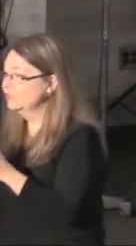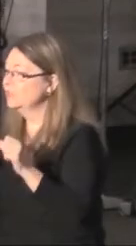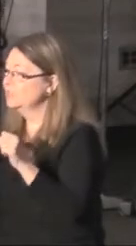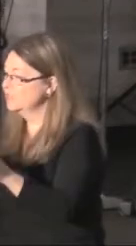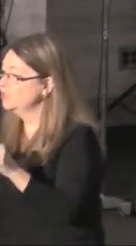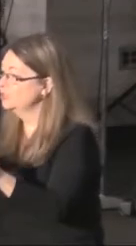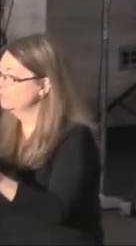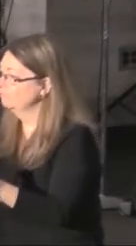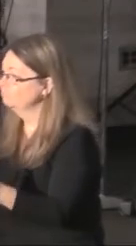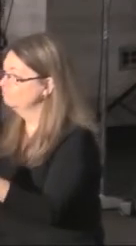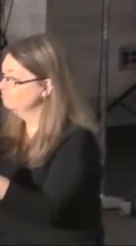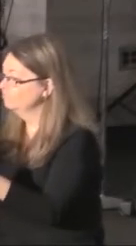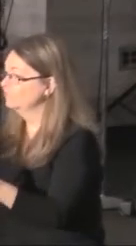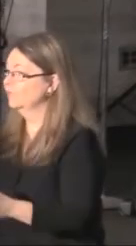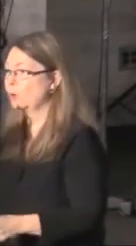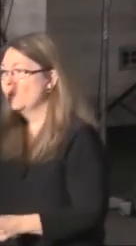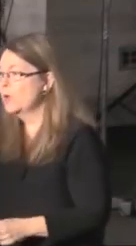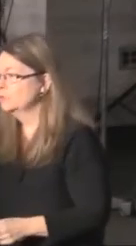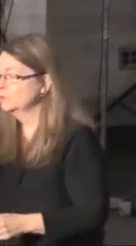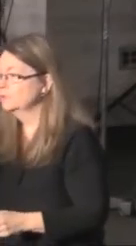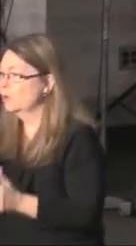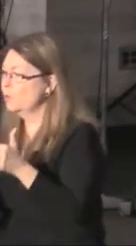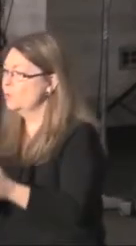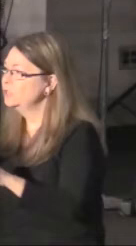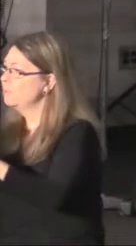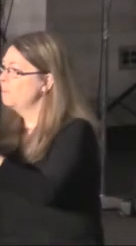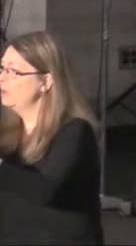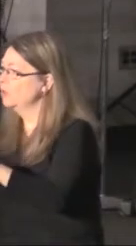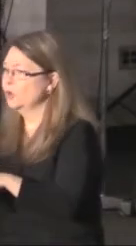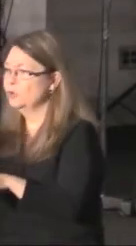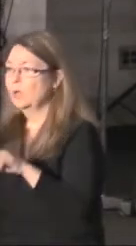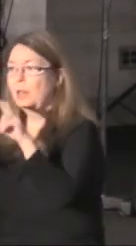mission. And here's my question for you is, what mountain are you climbing this year?